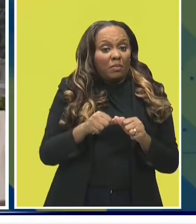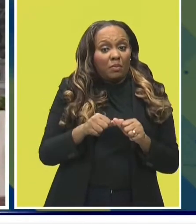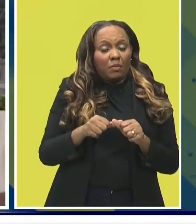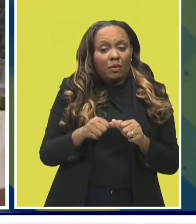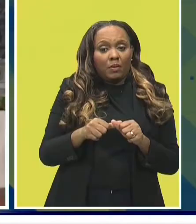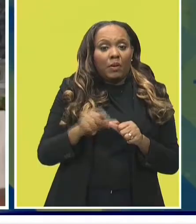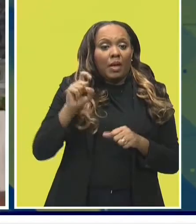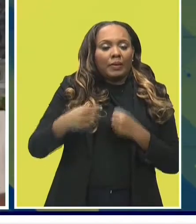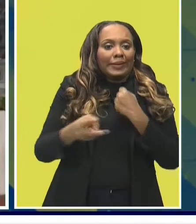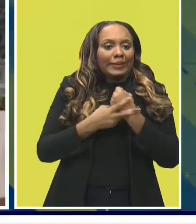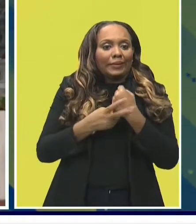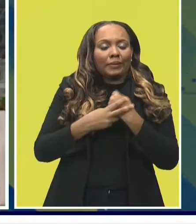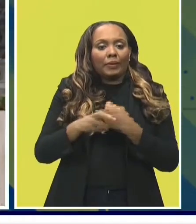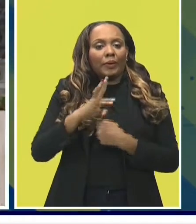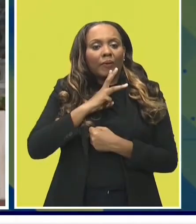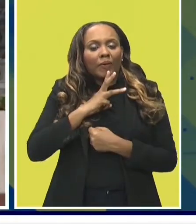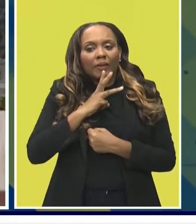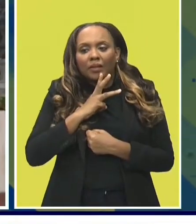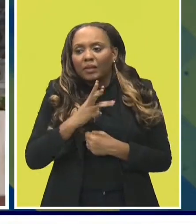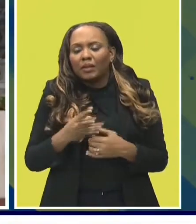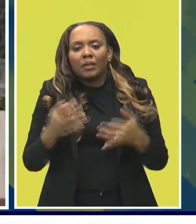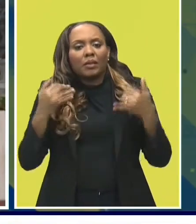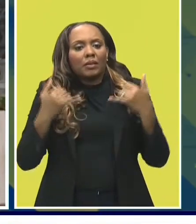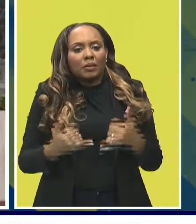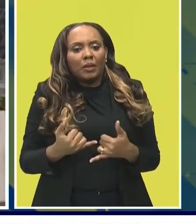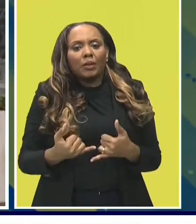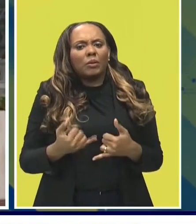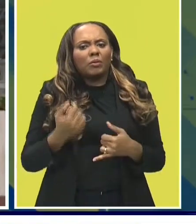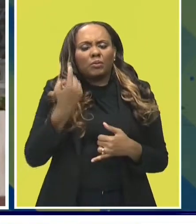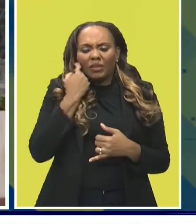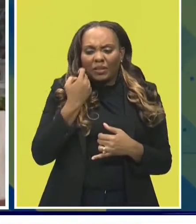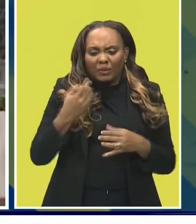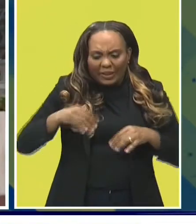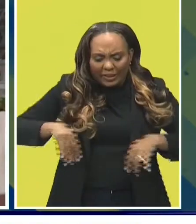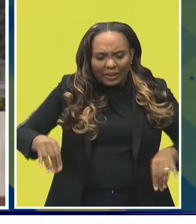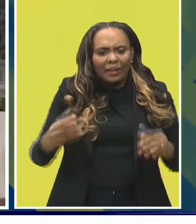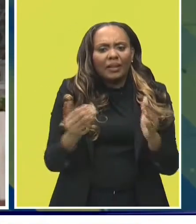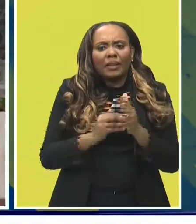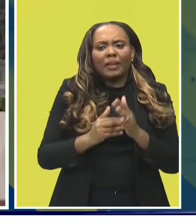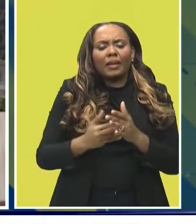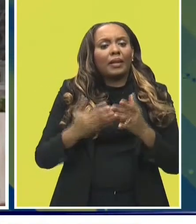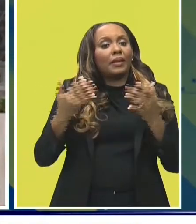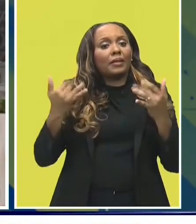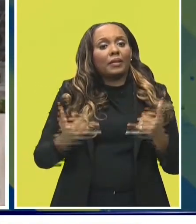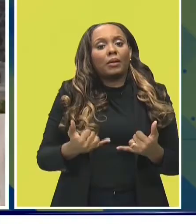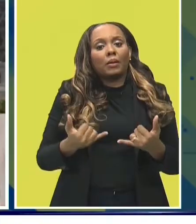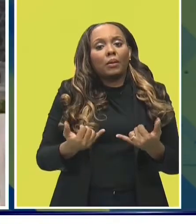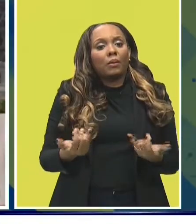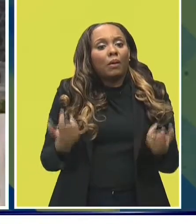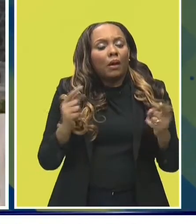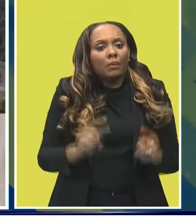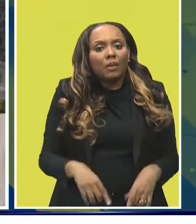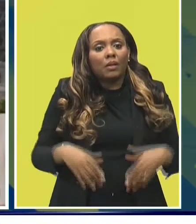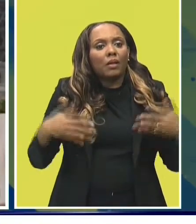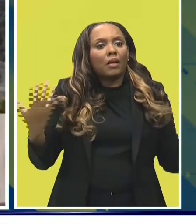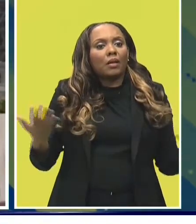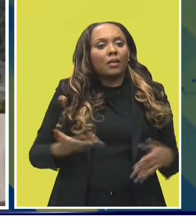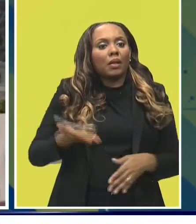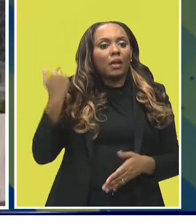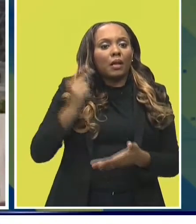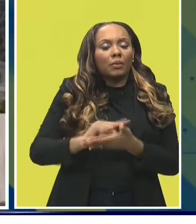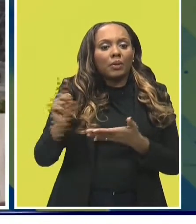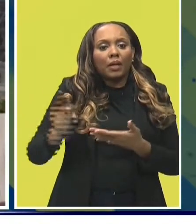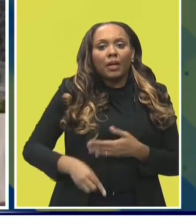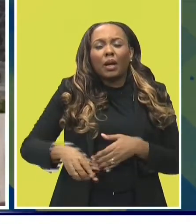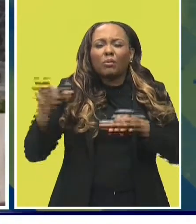crops that we know manage and fought with to get to this stage of harvesting, and then to turn around now and